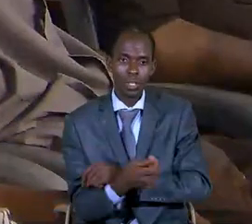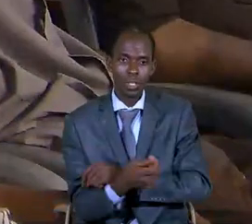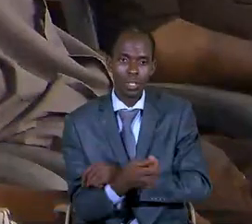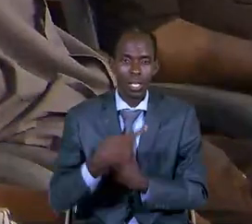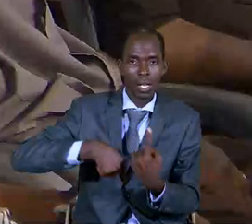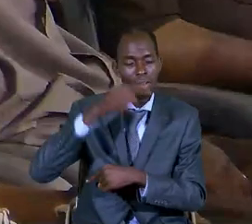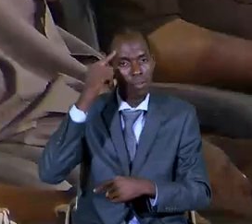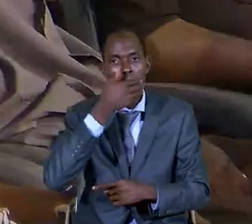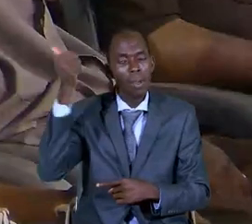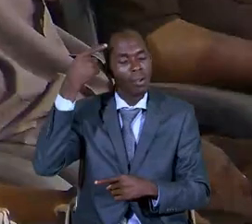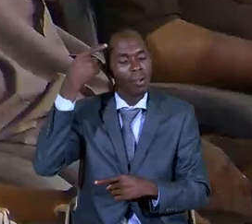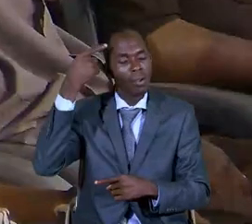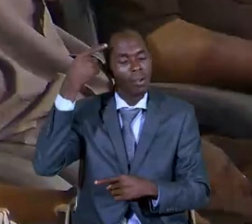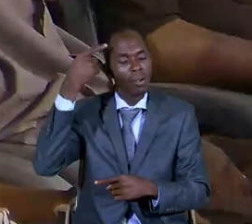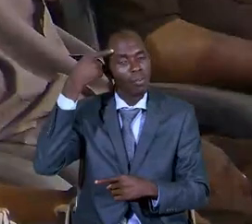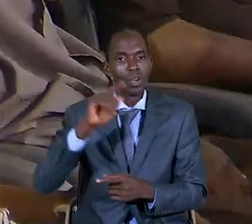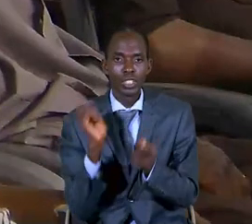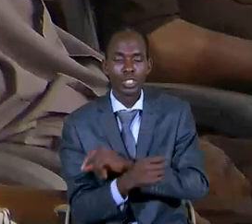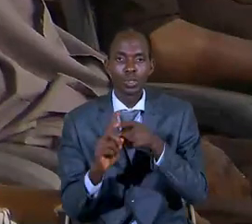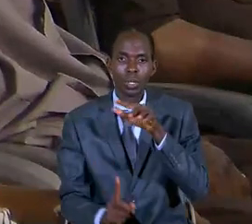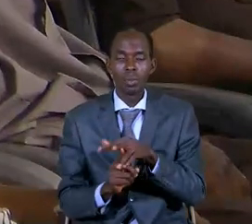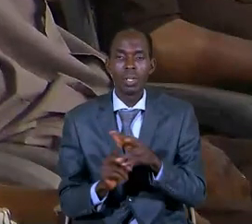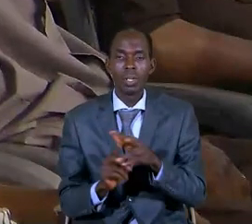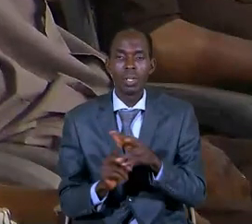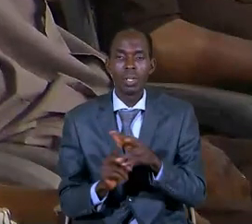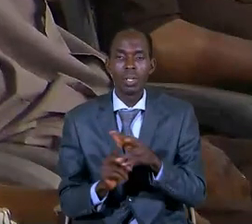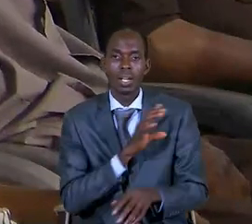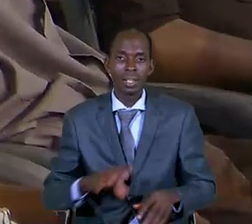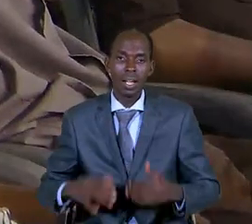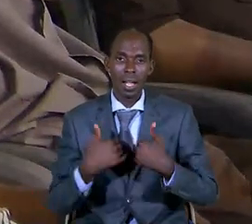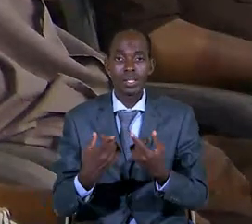better, and for transformation to come. Christ has come